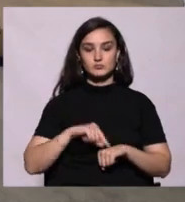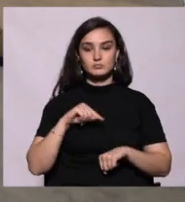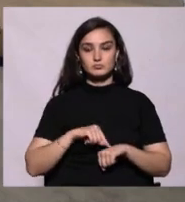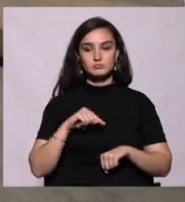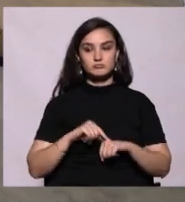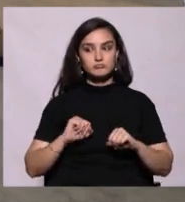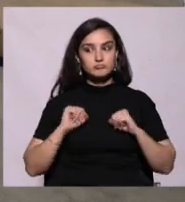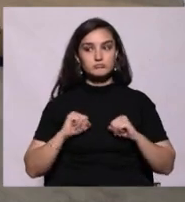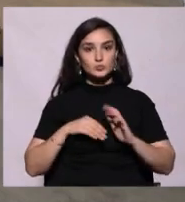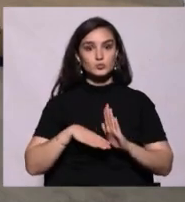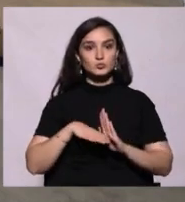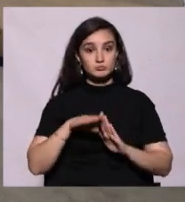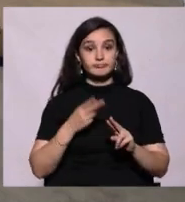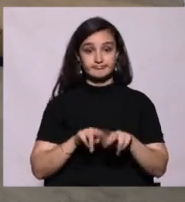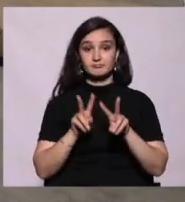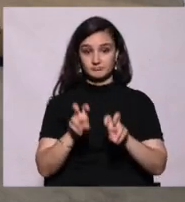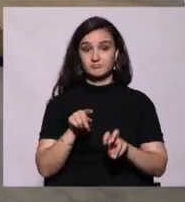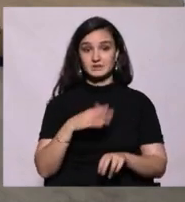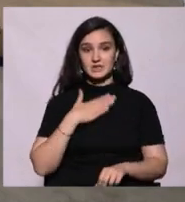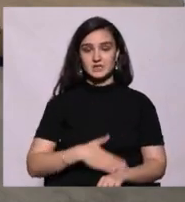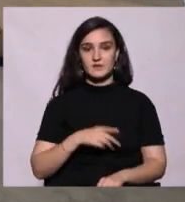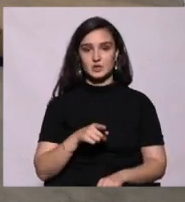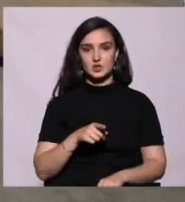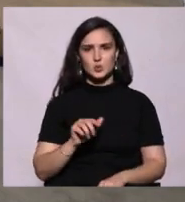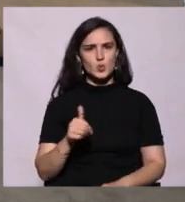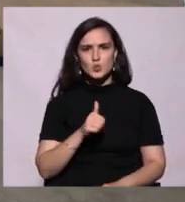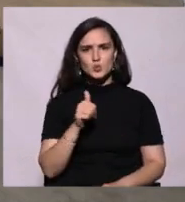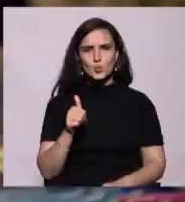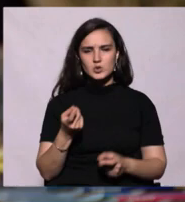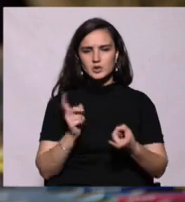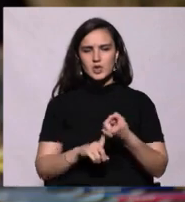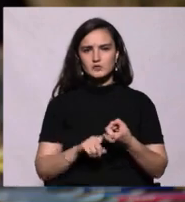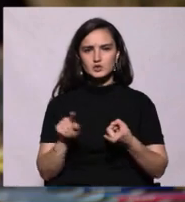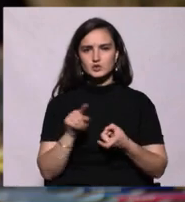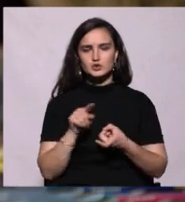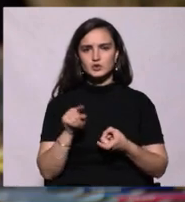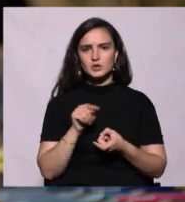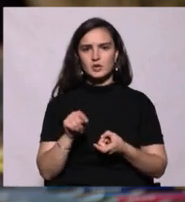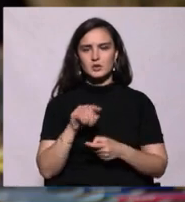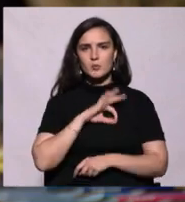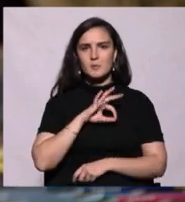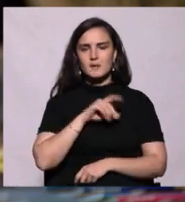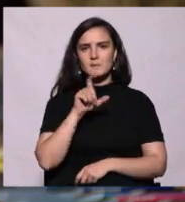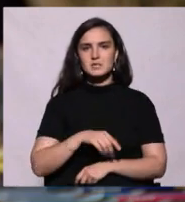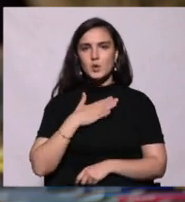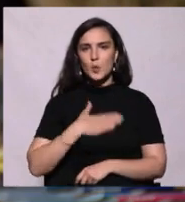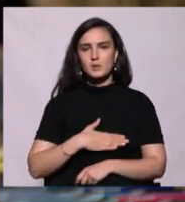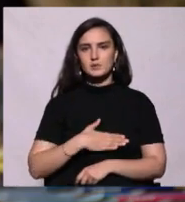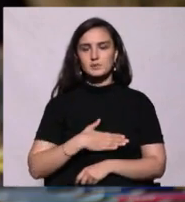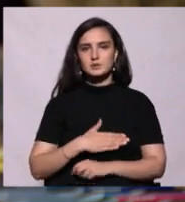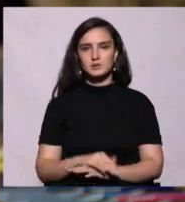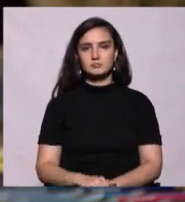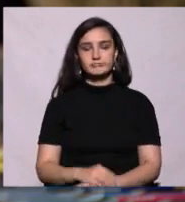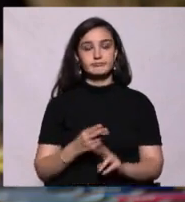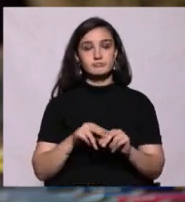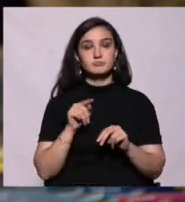it makes you feel good, that is satisfaction. And how is it connected to customer satisfaction? Well, customer satisfaction